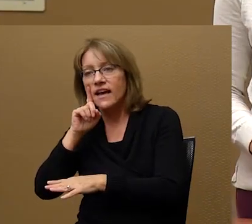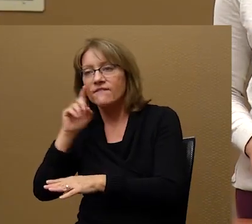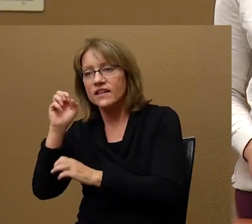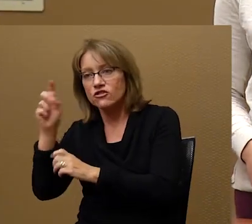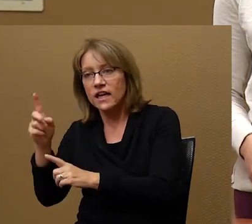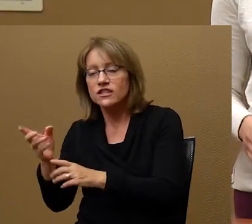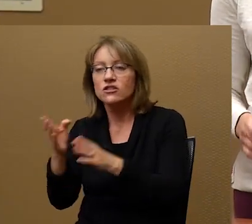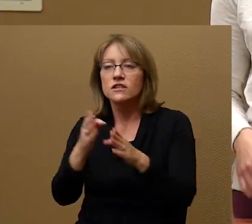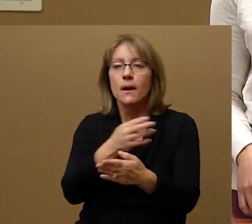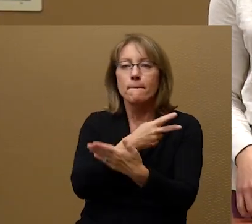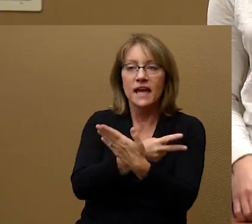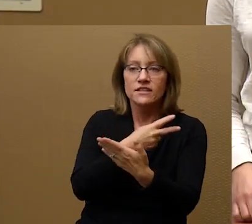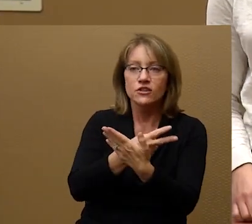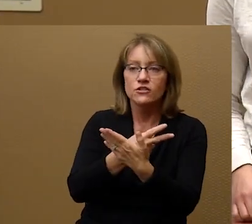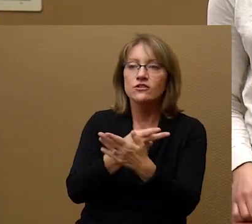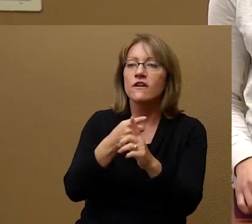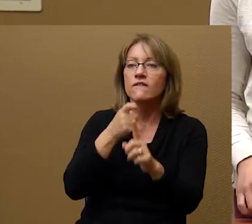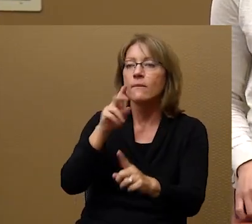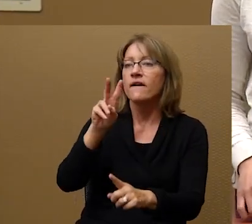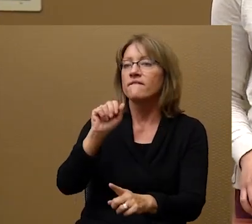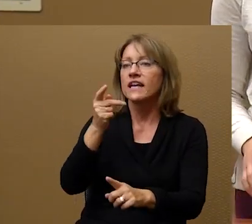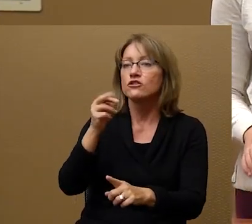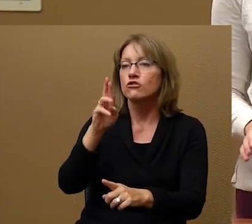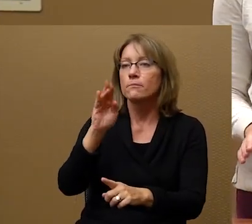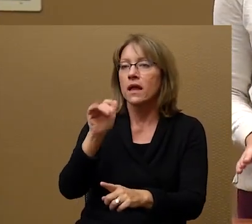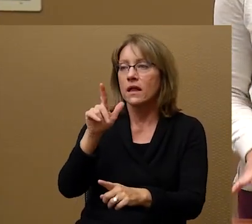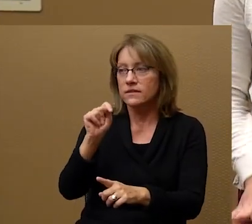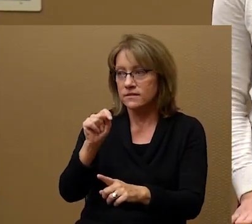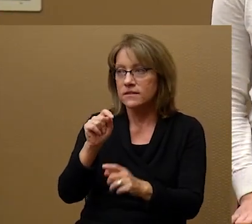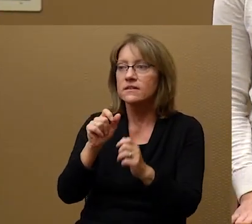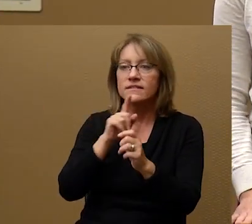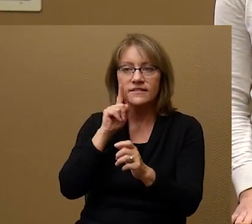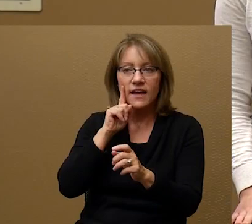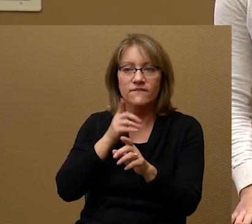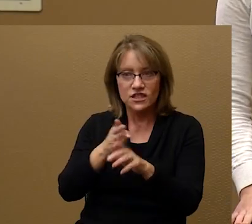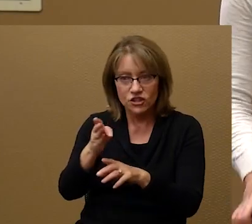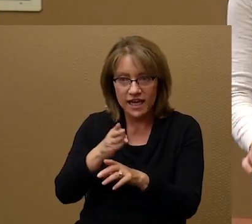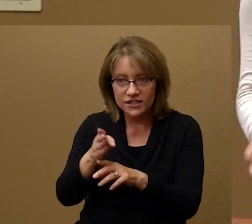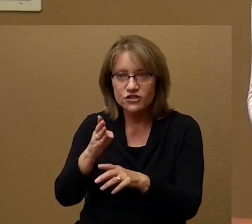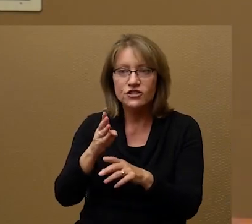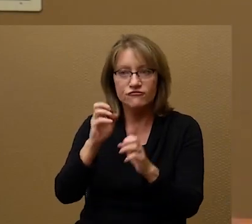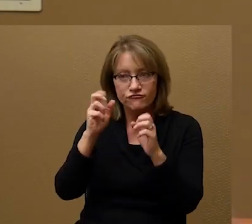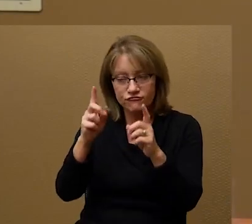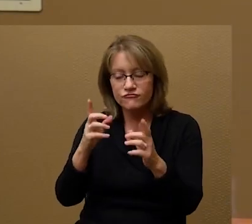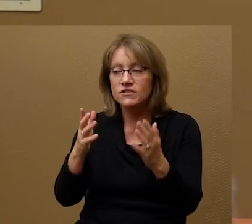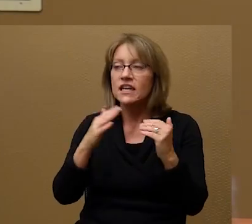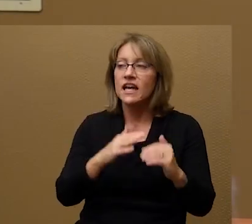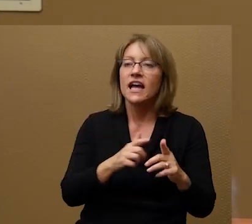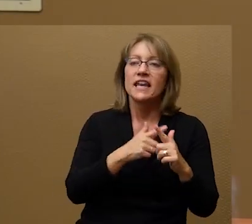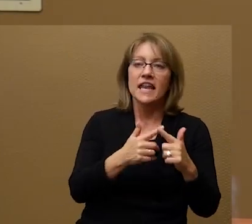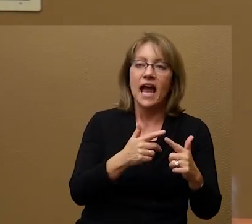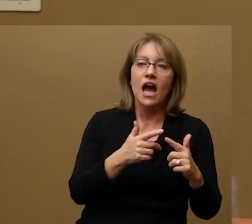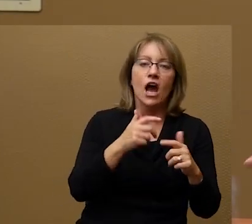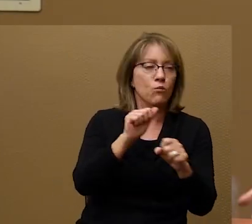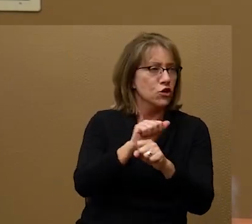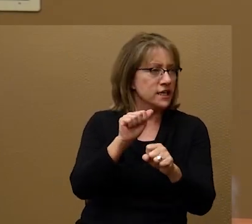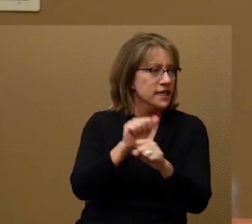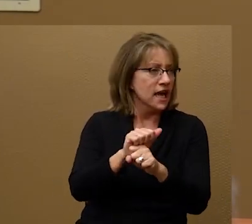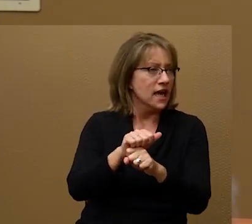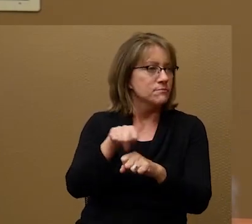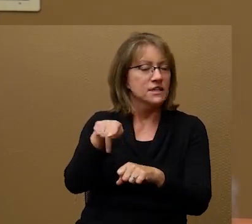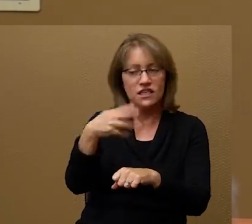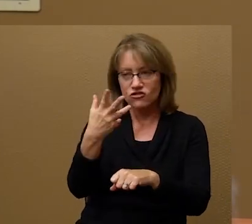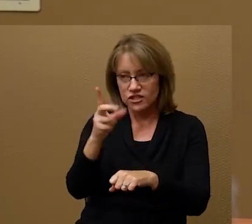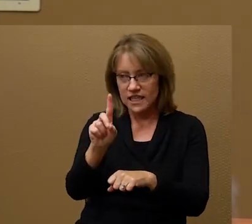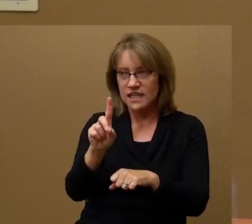I'm getting my doctorate in special ed with Dr. Jones-Bach and Dr. Borders. So when they saw they had other commitments, they